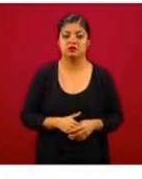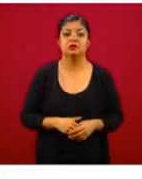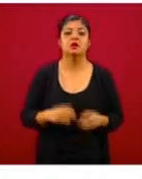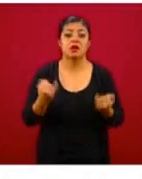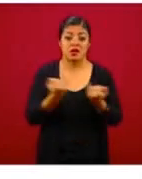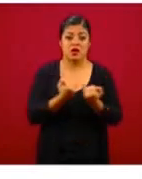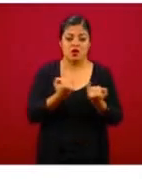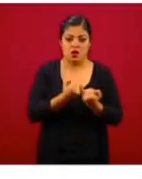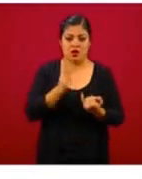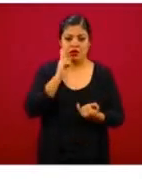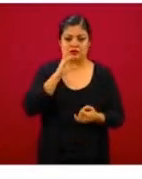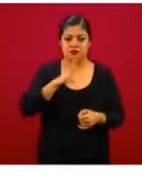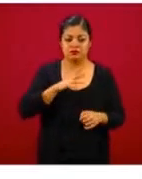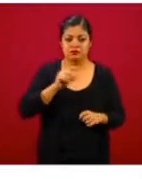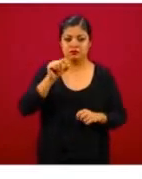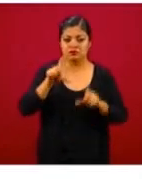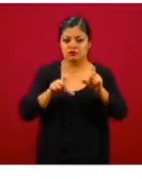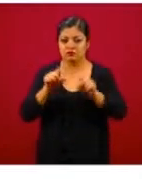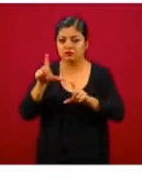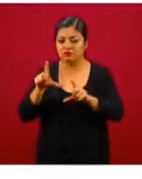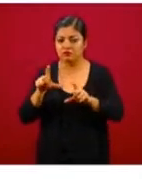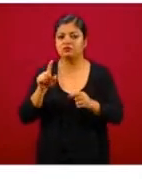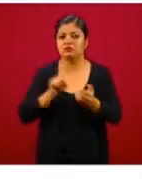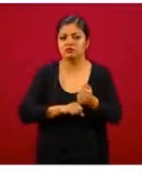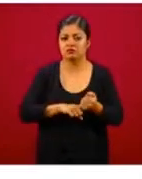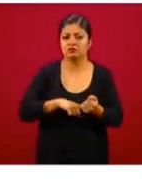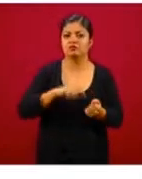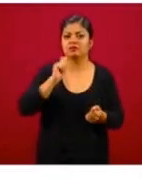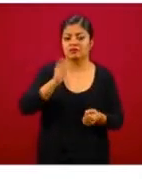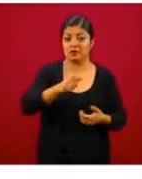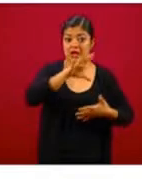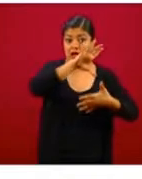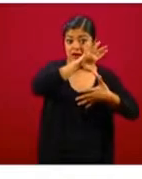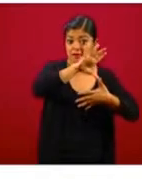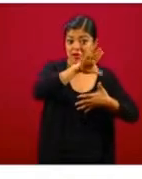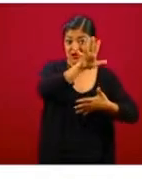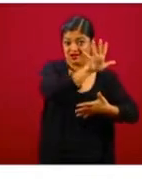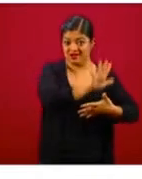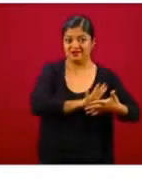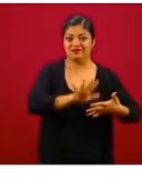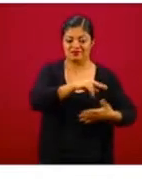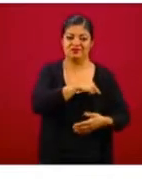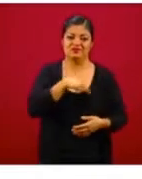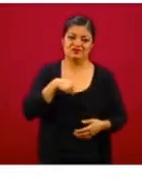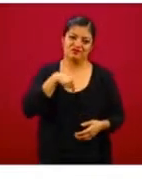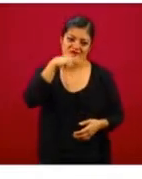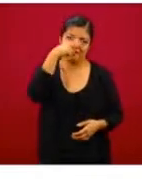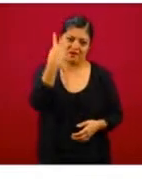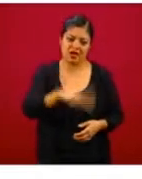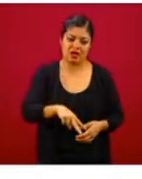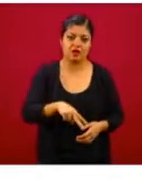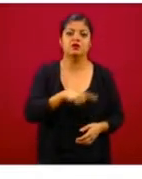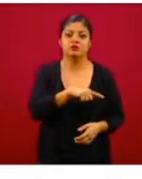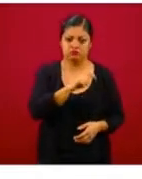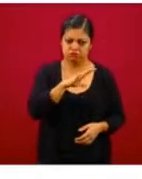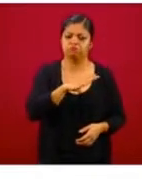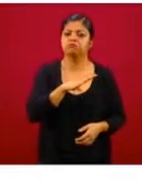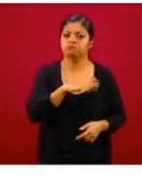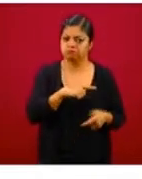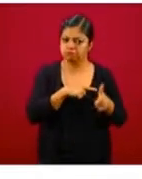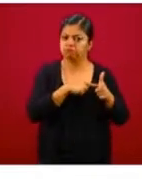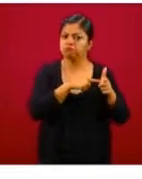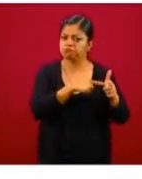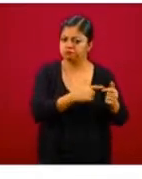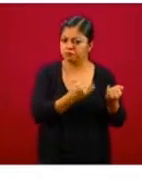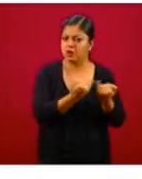steady over the last 2 weeks, approximately. And then we'll see how the proportion of cases in the Americas,